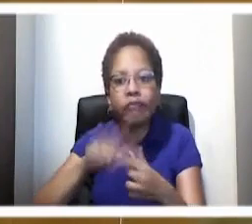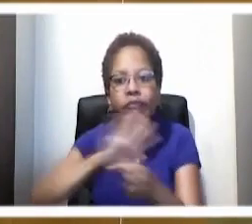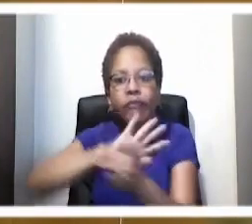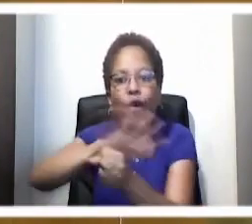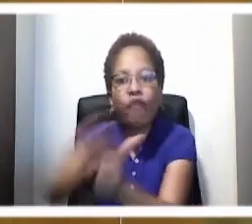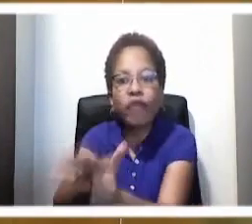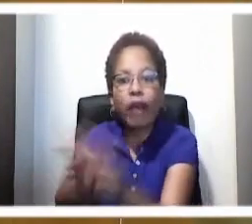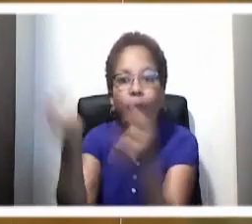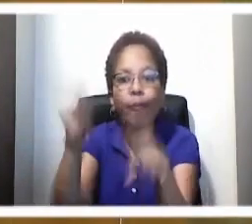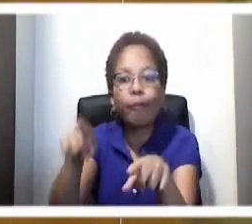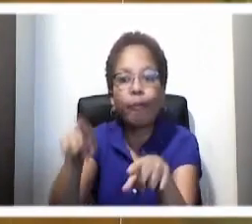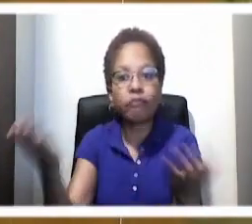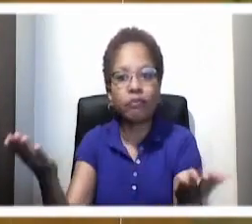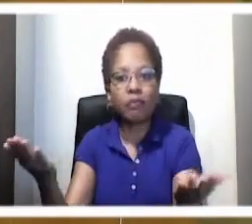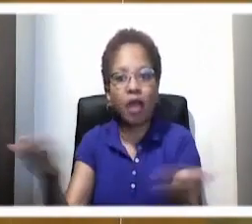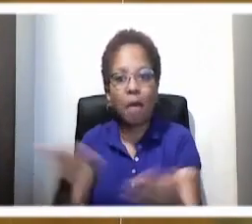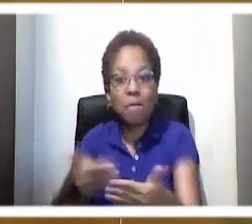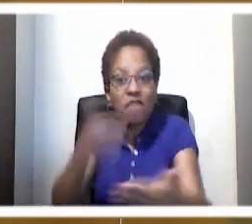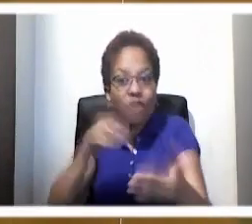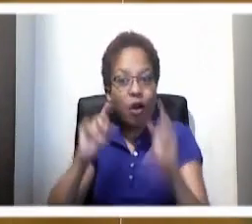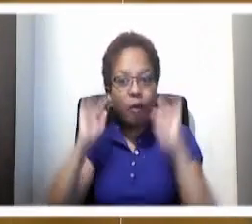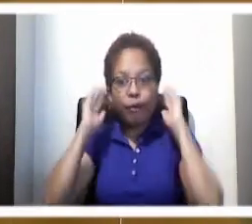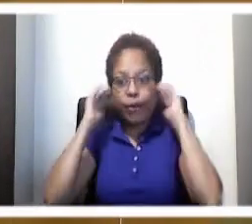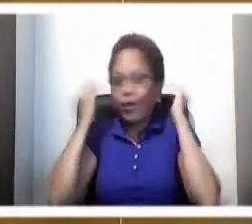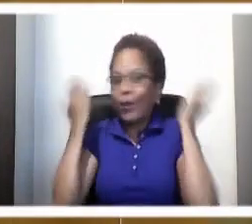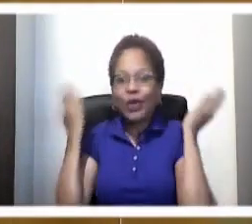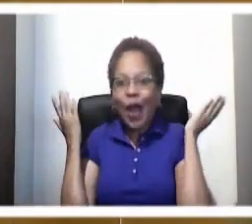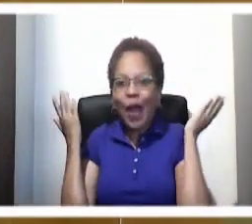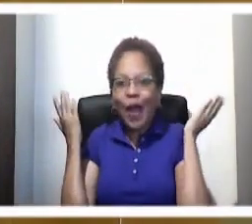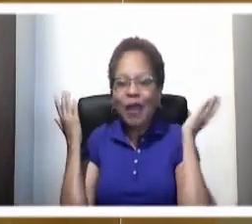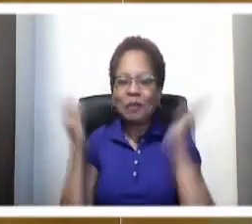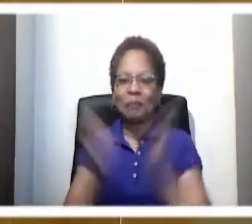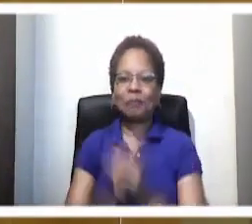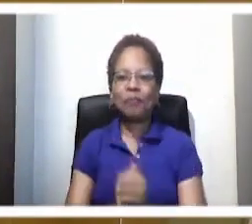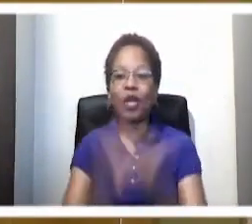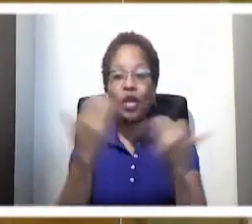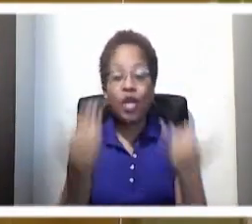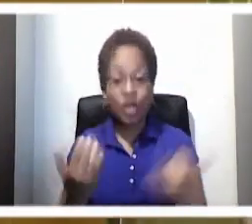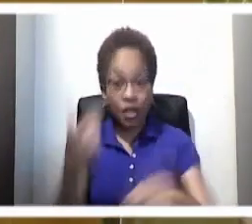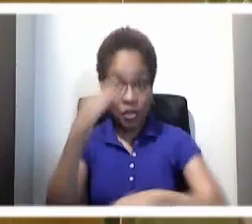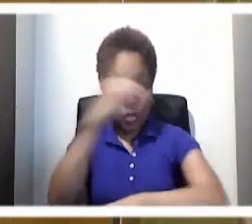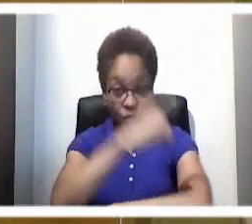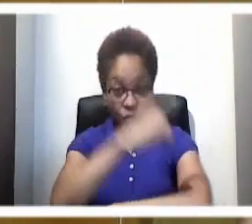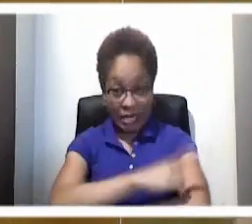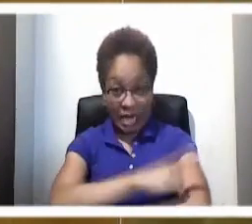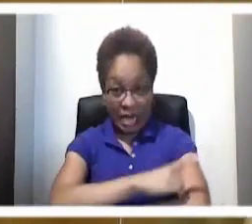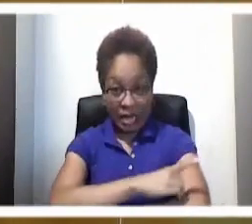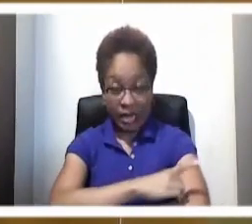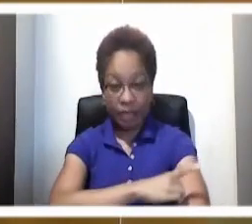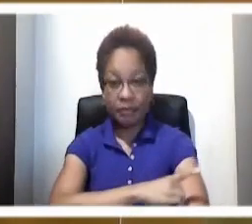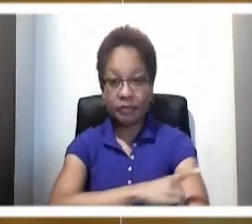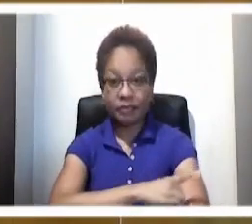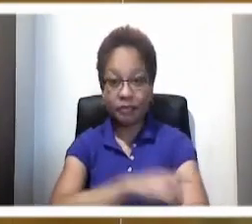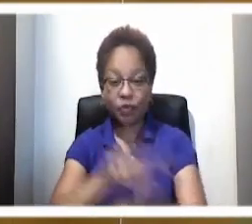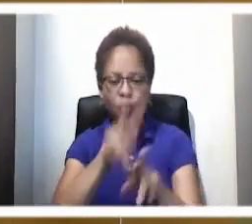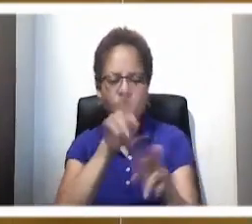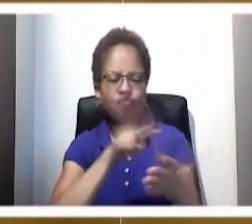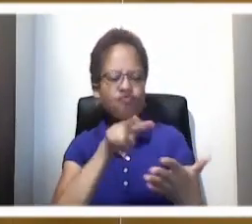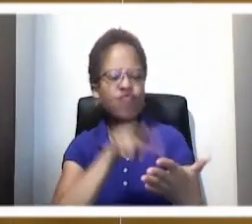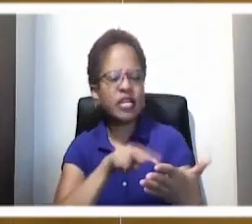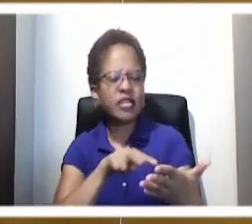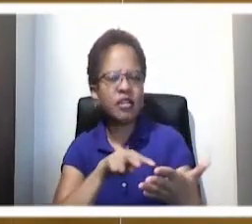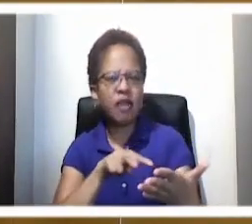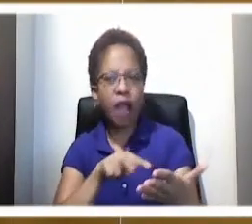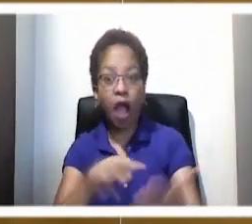Today's scripture readings, beloved in Christ, exhorts disciples of Jesus Christ to rely on